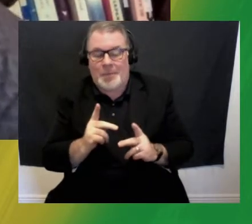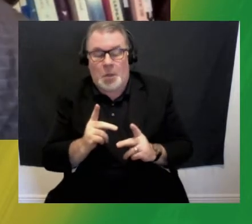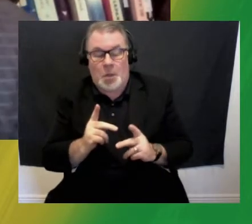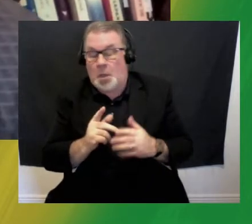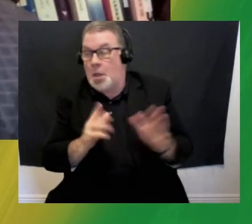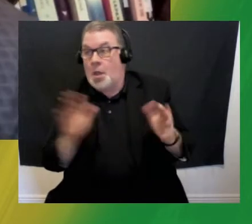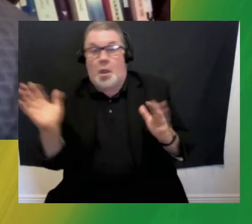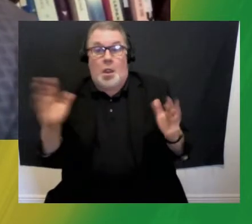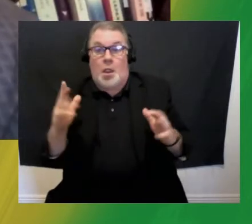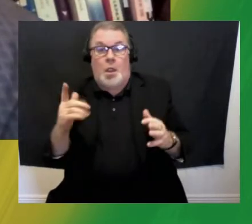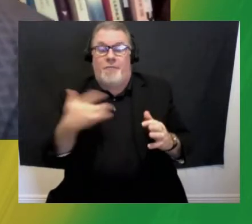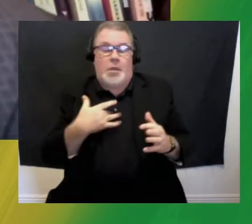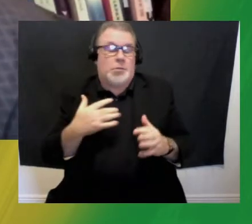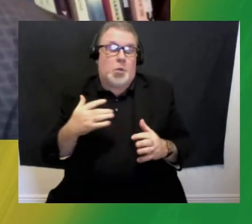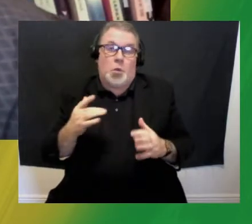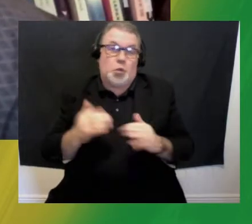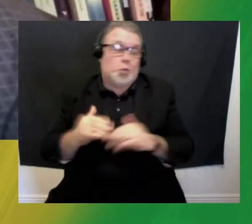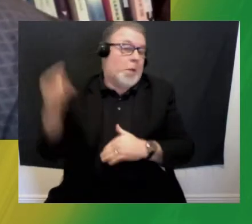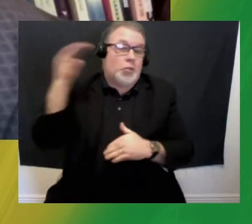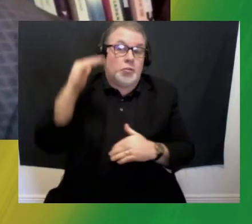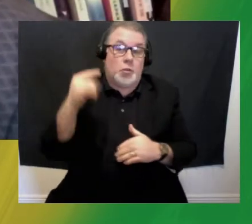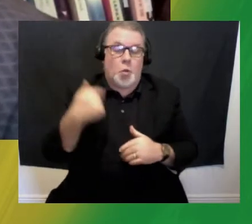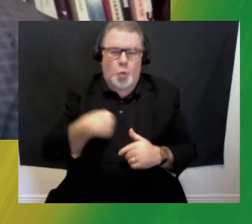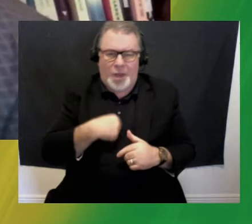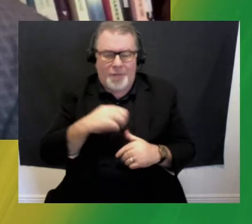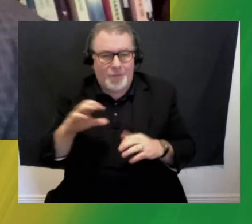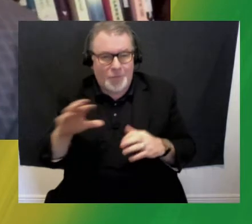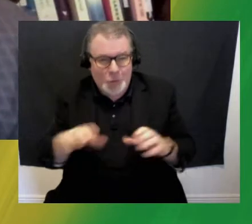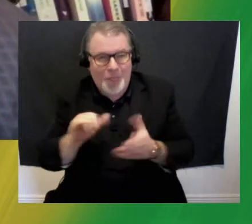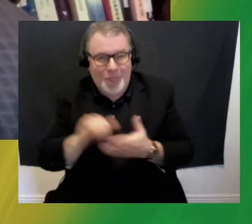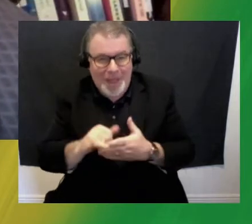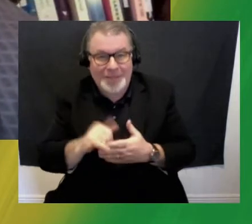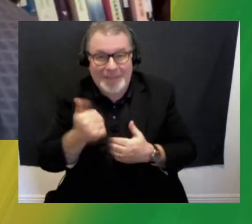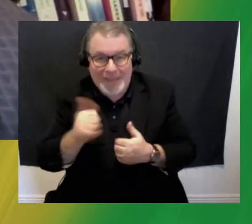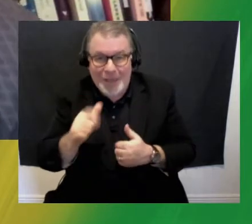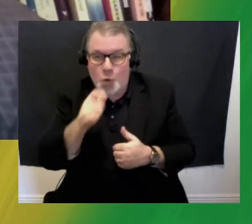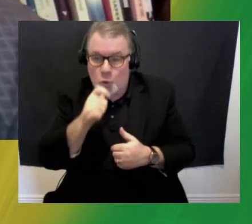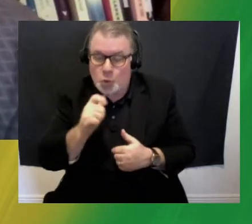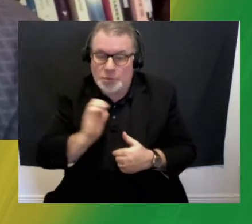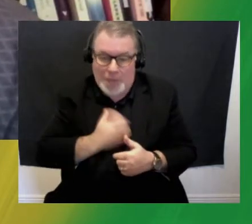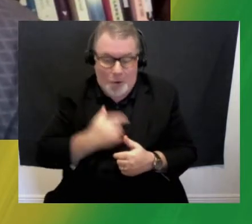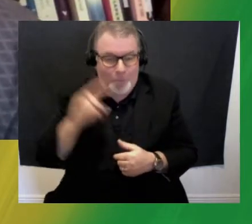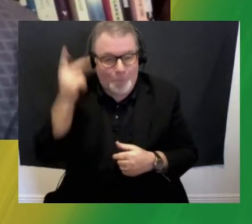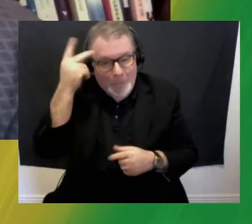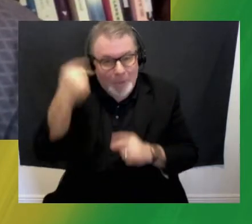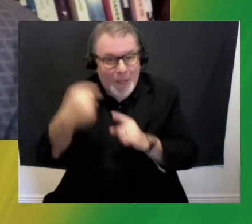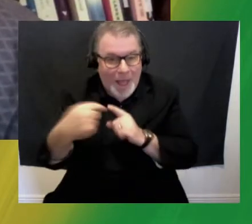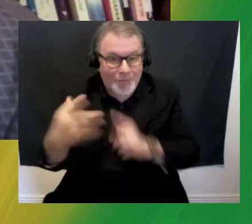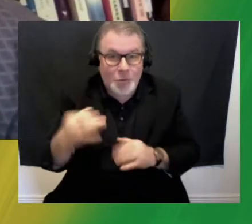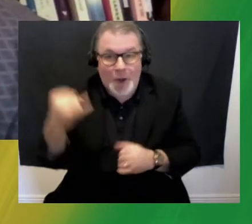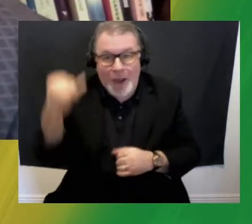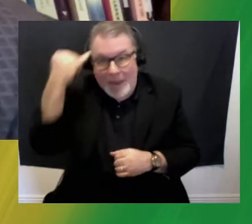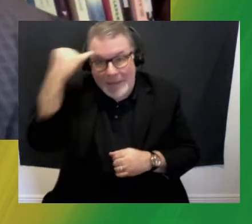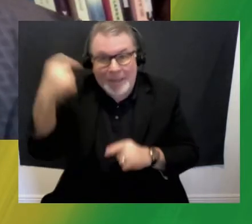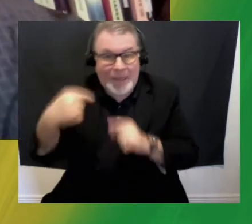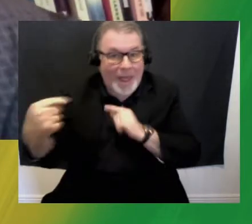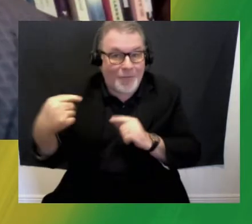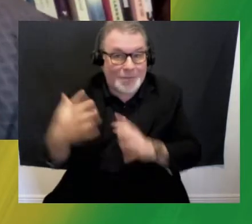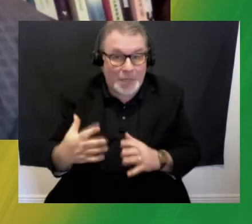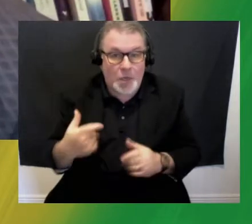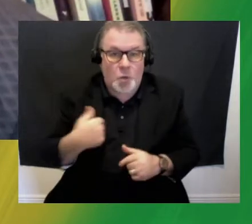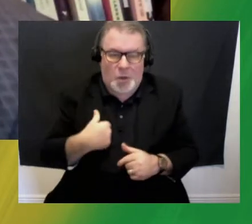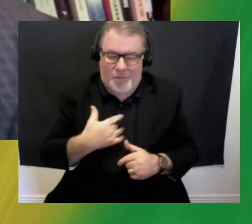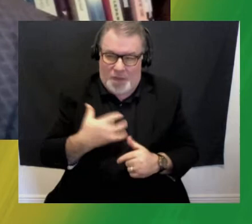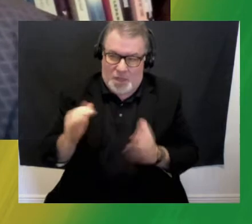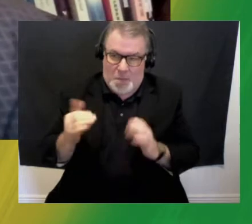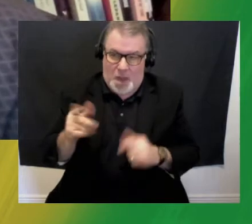we do. And we've all done this, where we sort of, you know, anyone that's our political adversary or ideological adversary, we have to like compare them